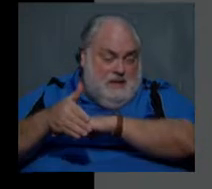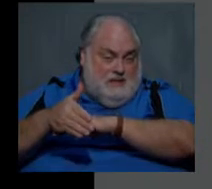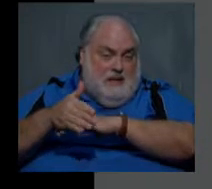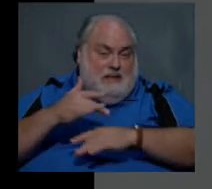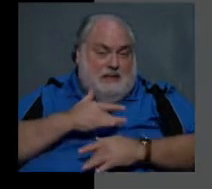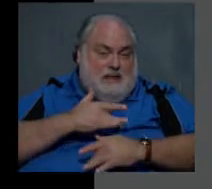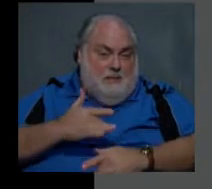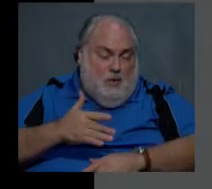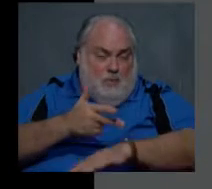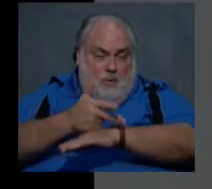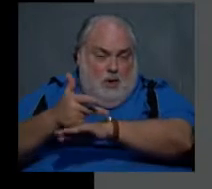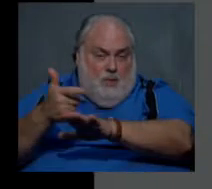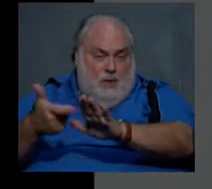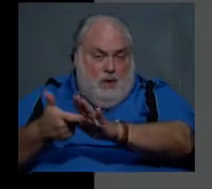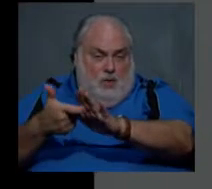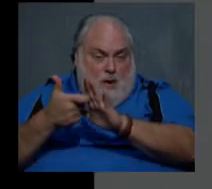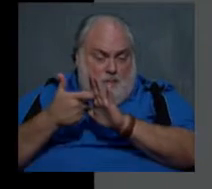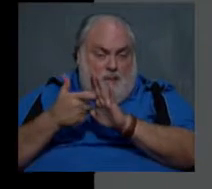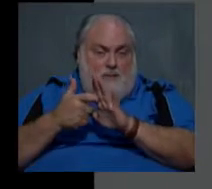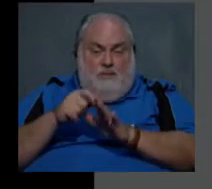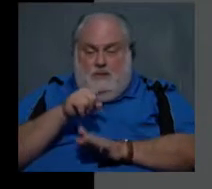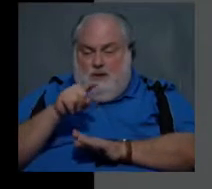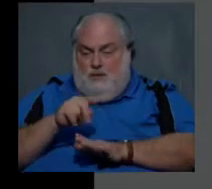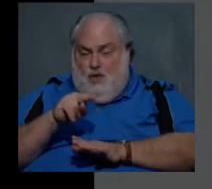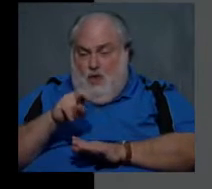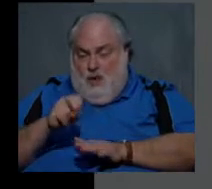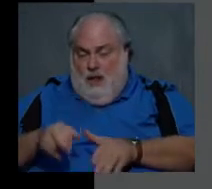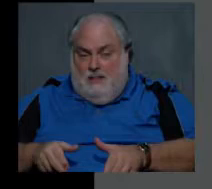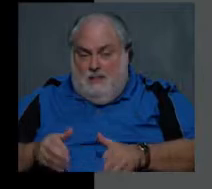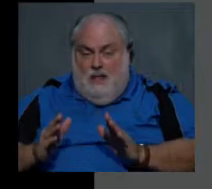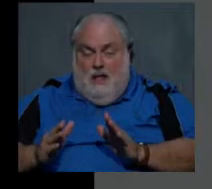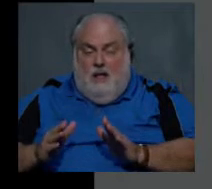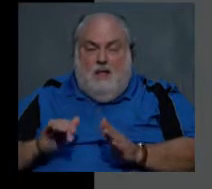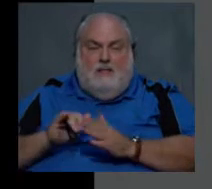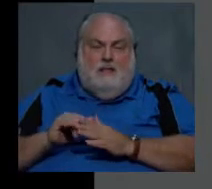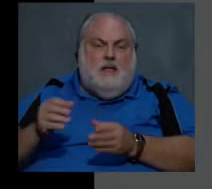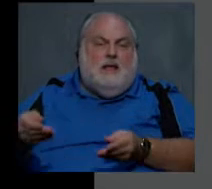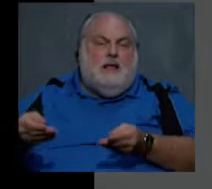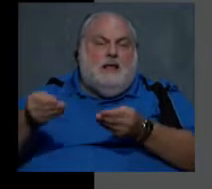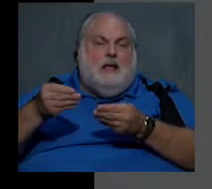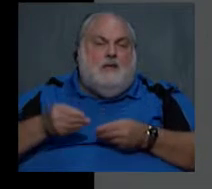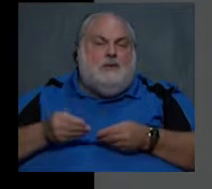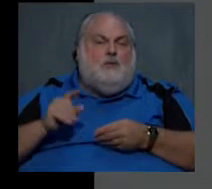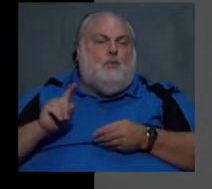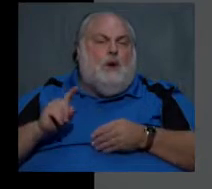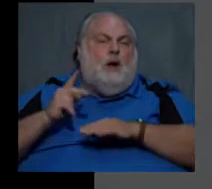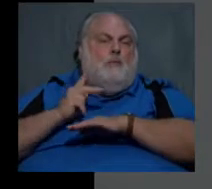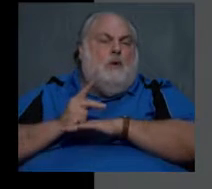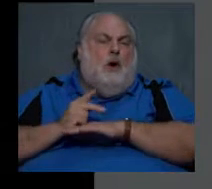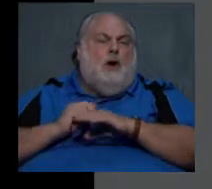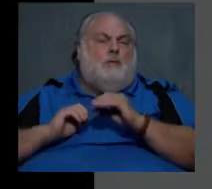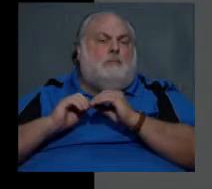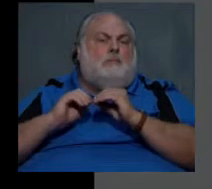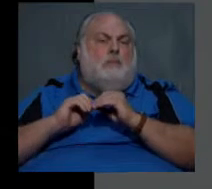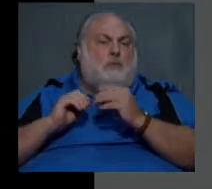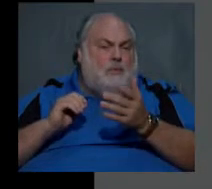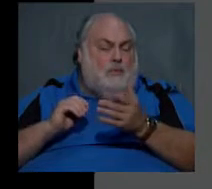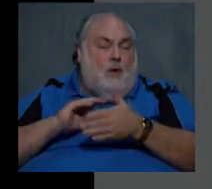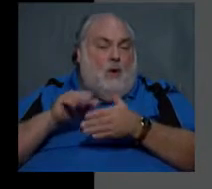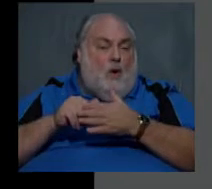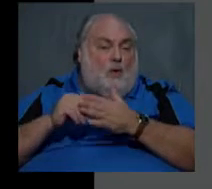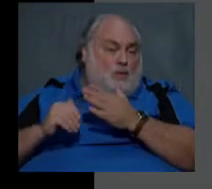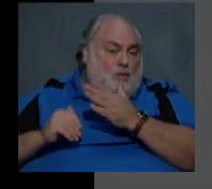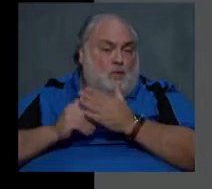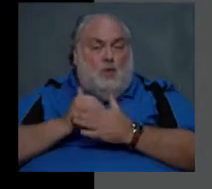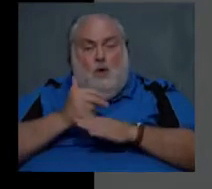typical parking requirement per the zoning ordinance for the use, the applicant provide additional parking. All new parking is to be landscapes